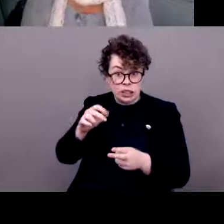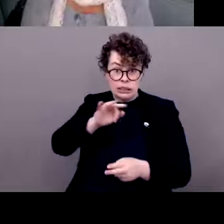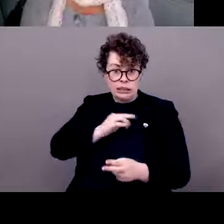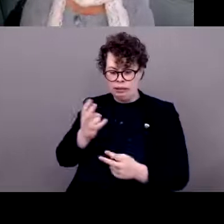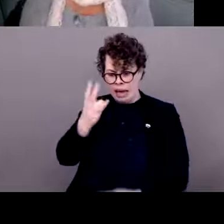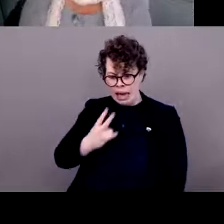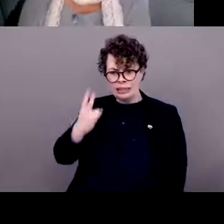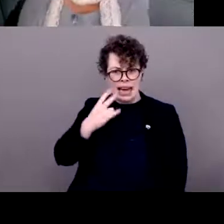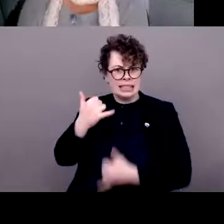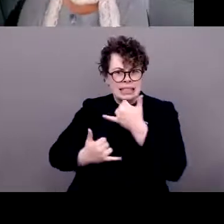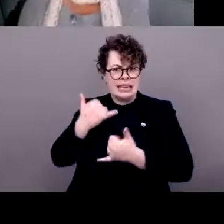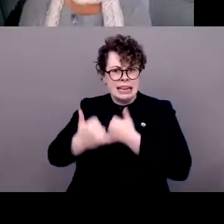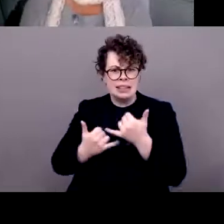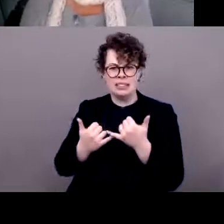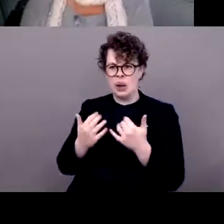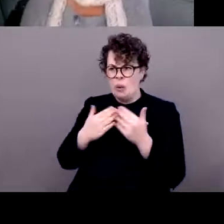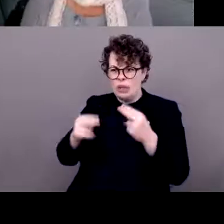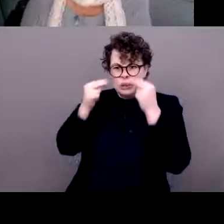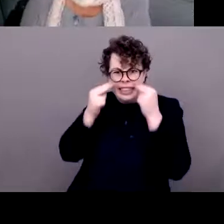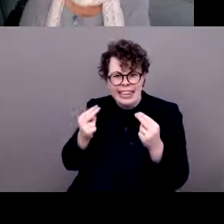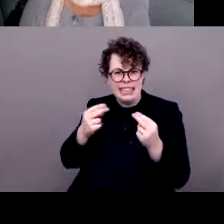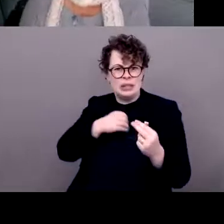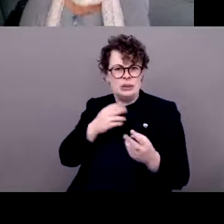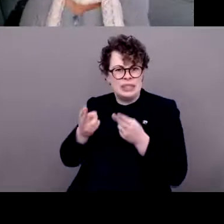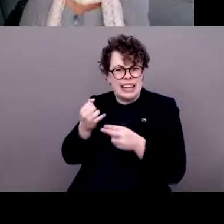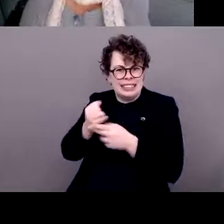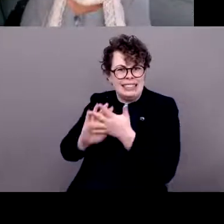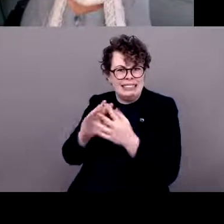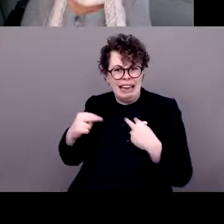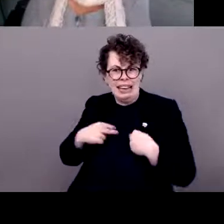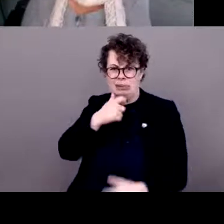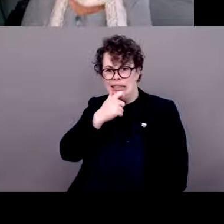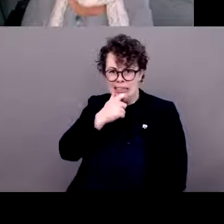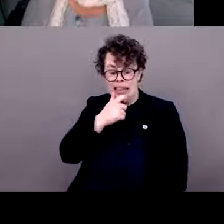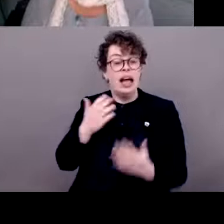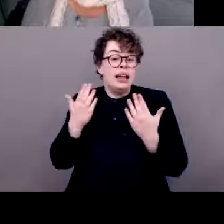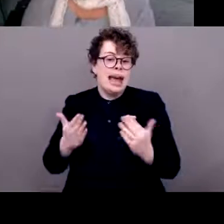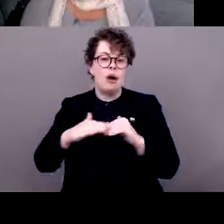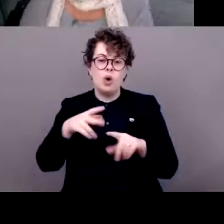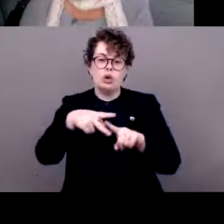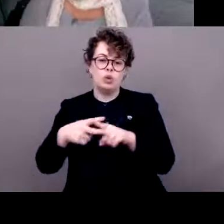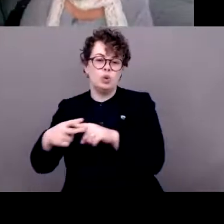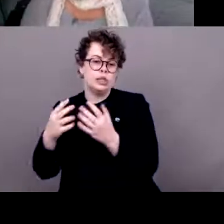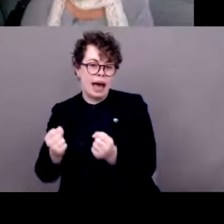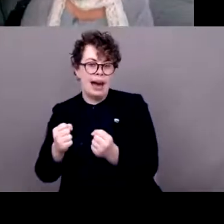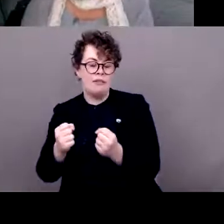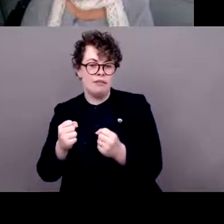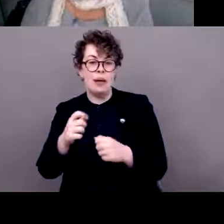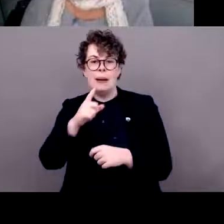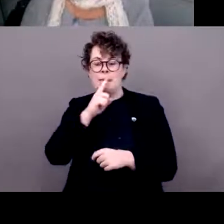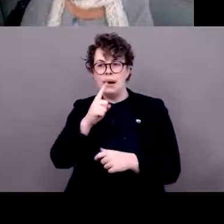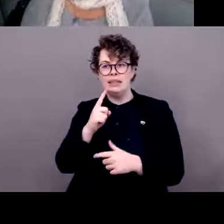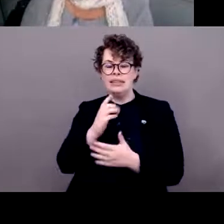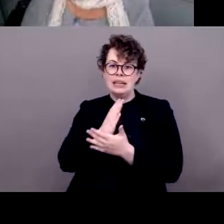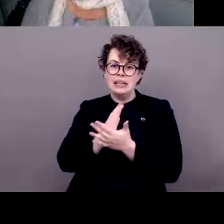think because there are now some tools of sign language assessment available, there's a tendency for us to think, oh, it's all done and it's all dusted. We've